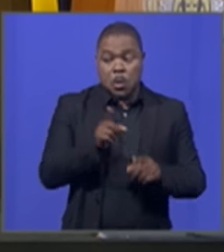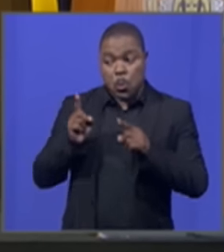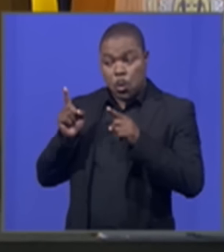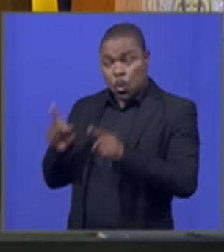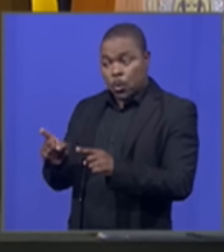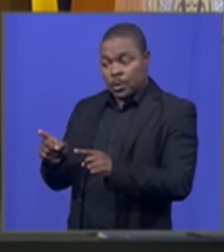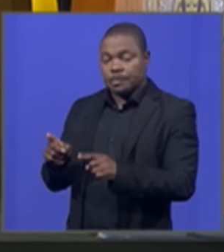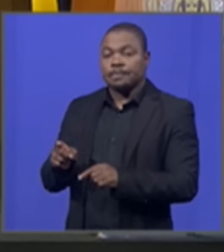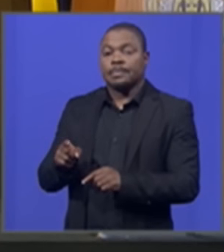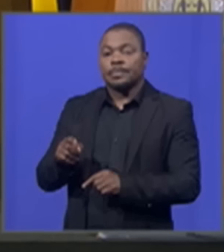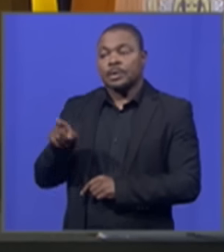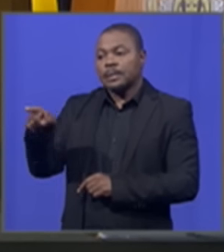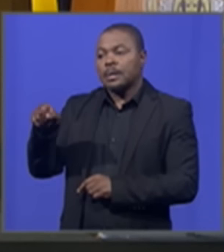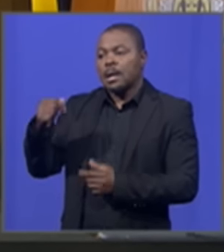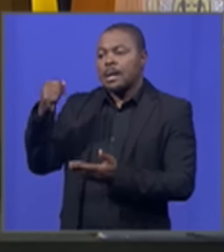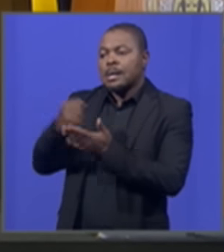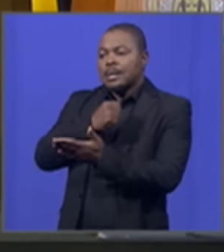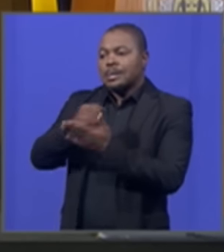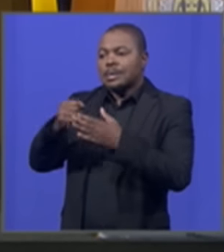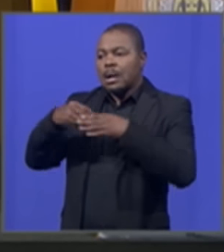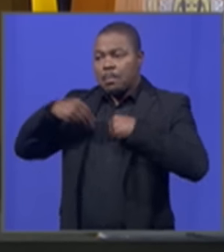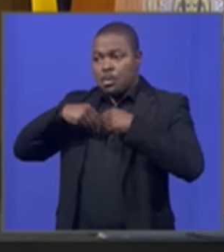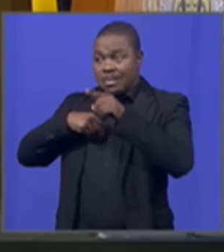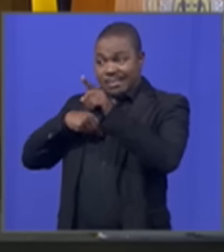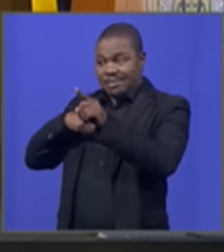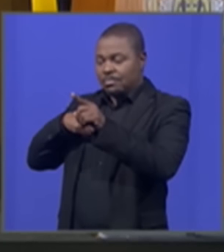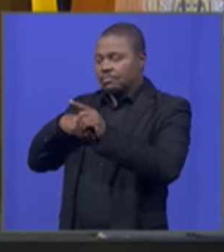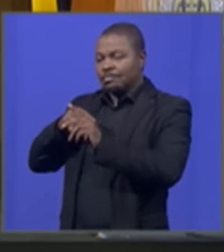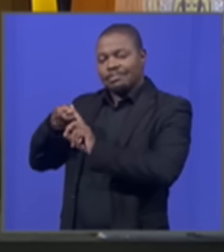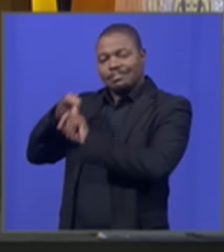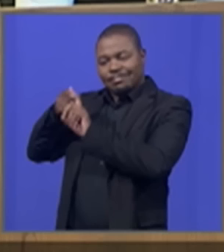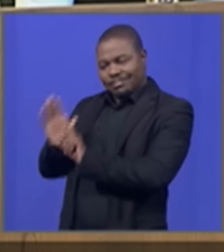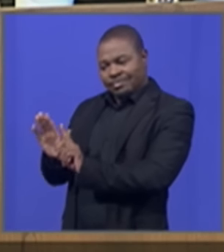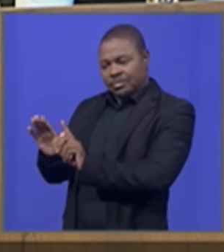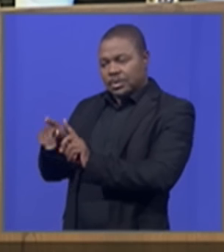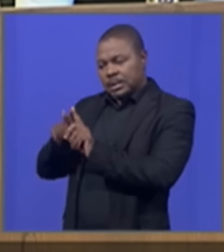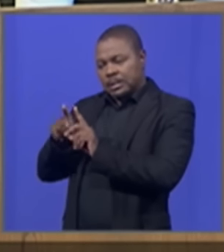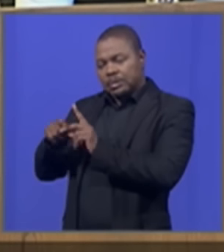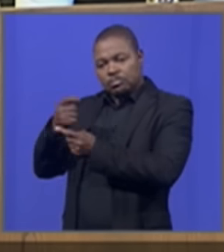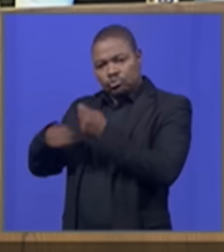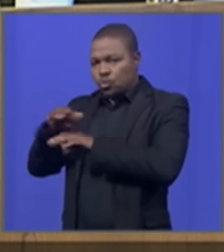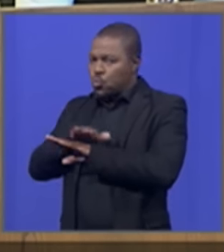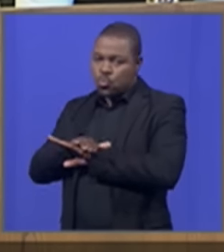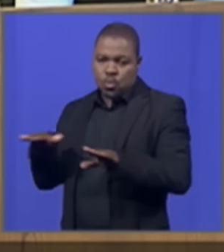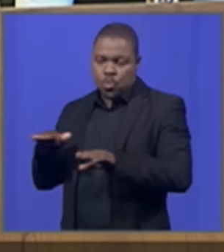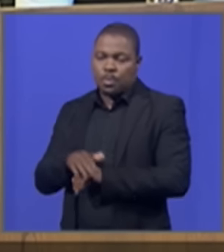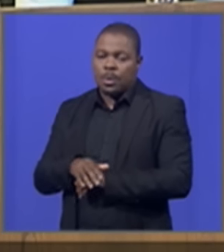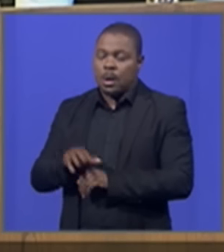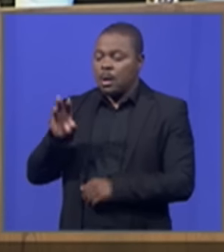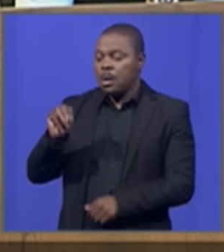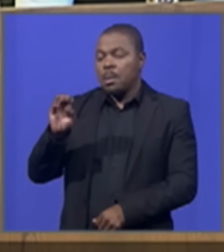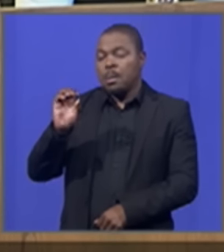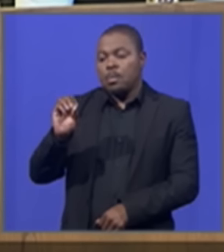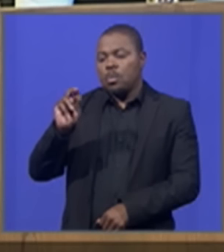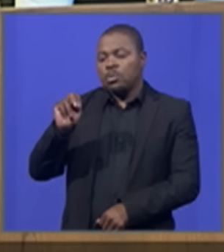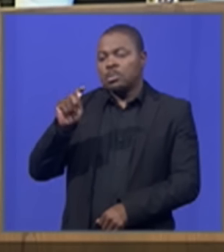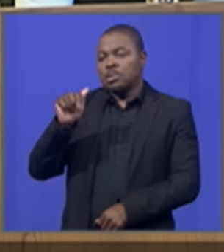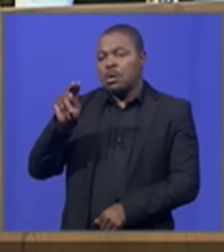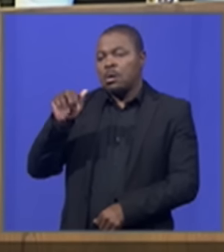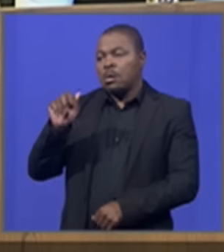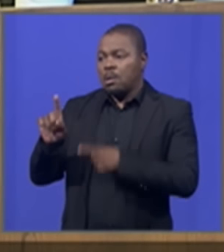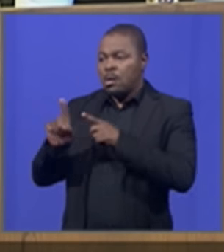laetše mongwadiši wa dithoto go dira kiletšo ya dithoto tšeo ka bobedi gore di seke tša rekišwa. Montana go letetše gore a tšwelele pele